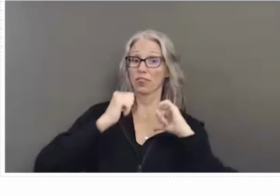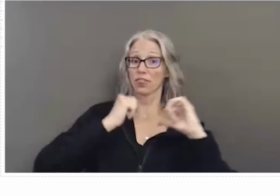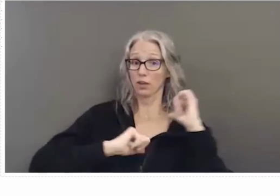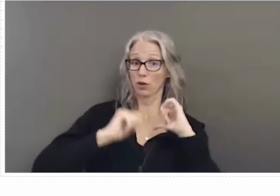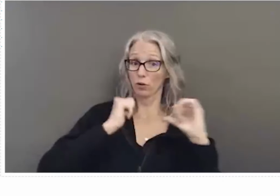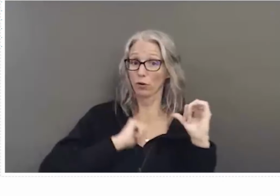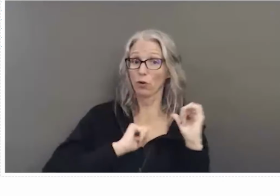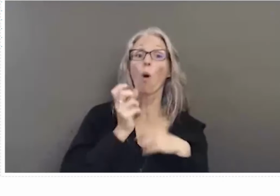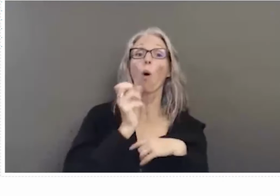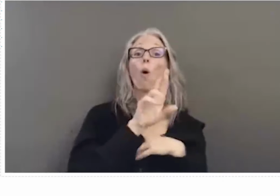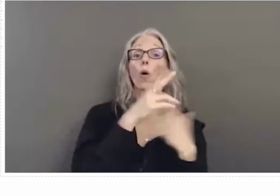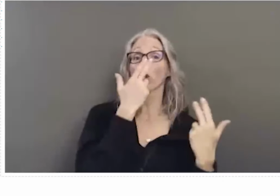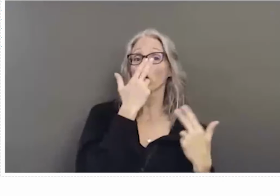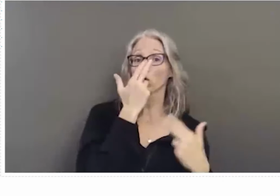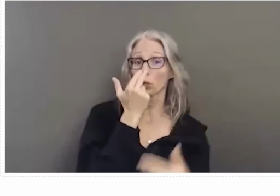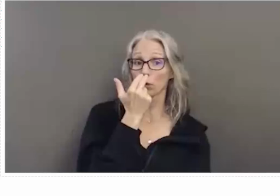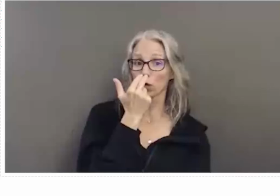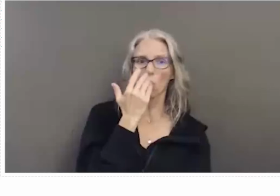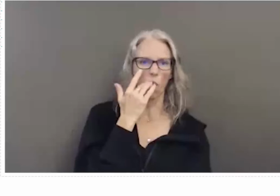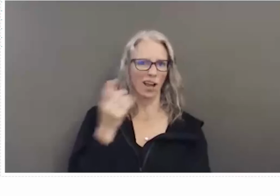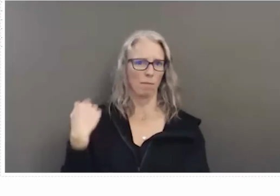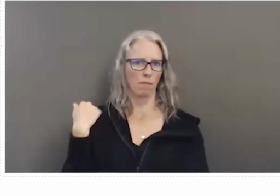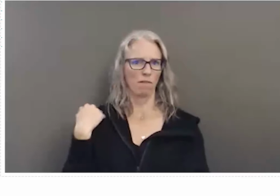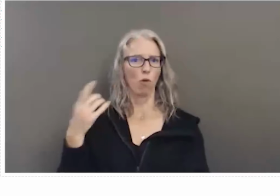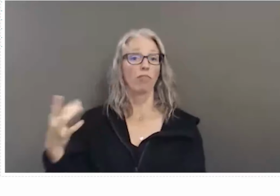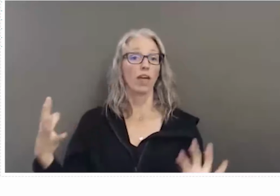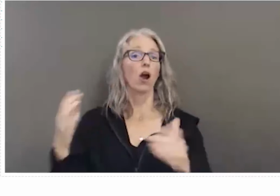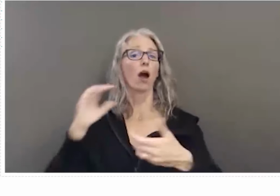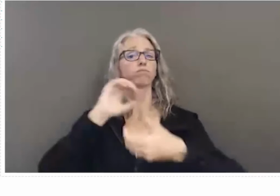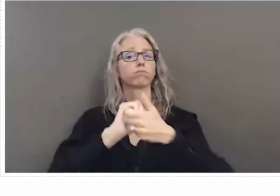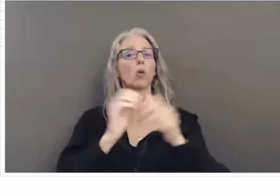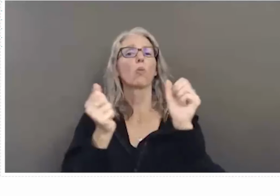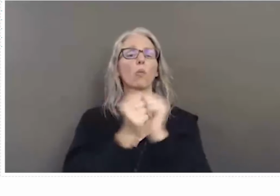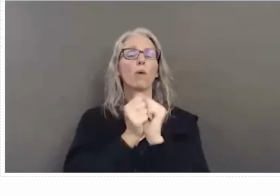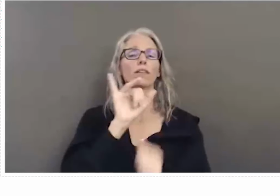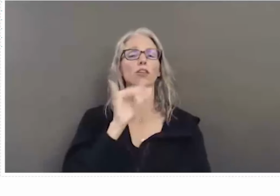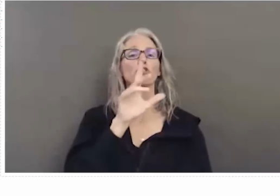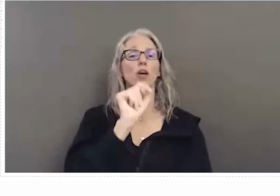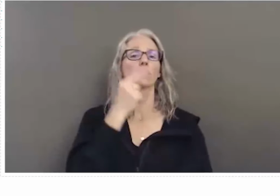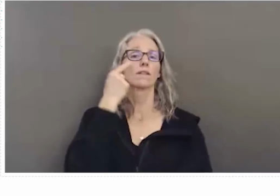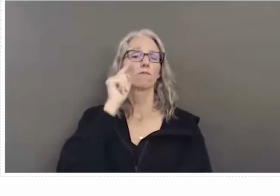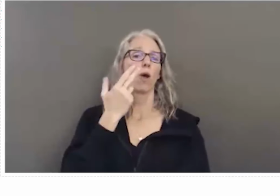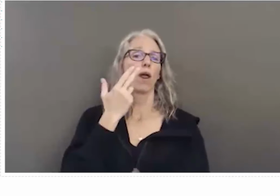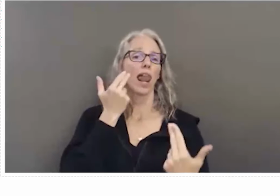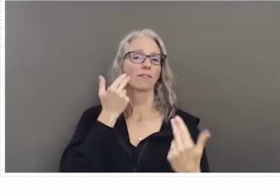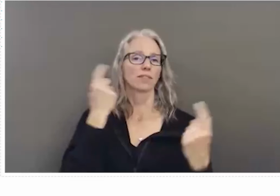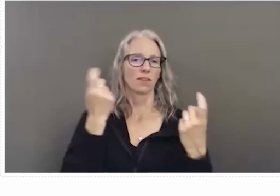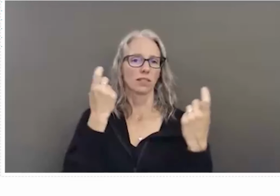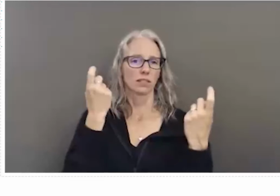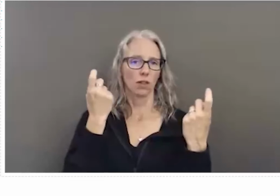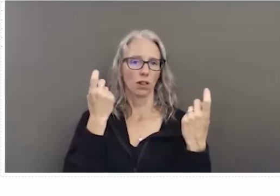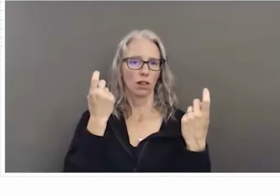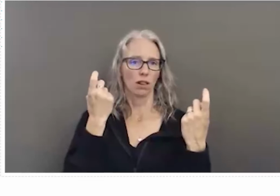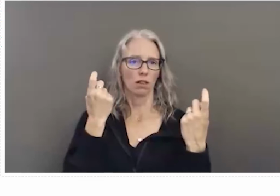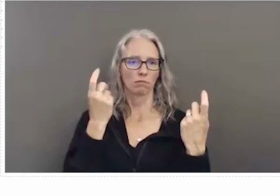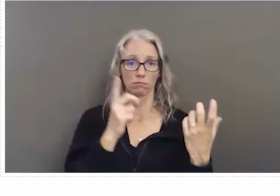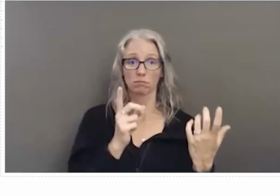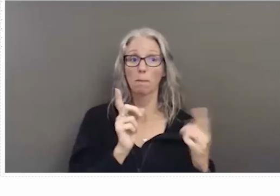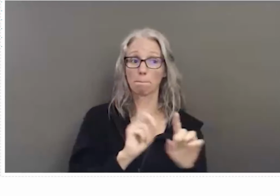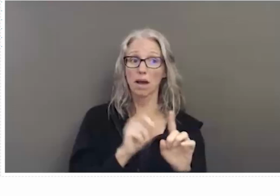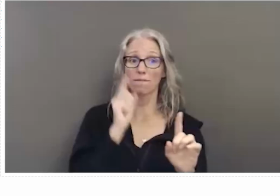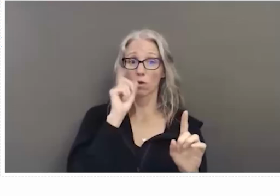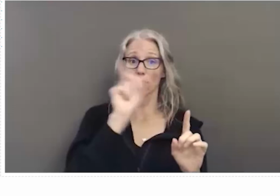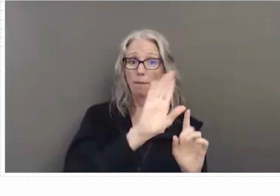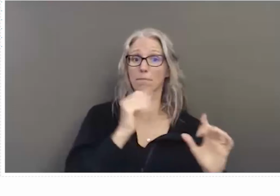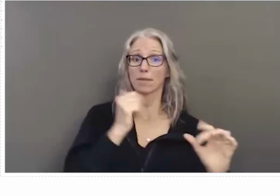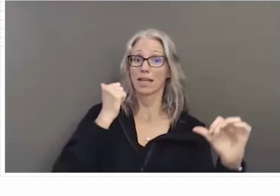festival, well, for them, fitted in the realm of anxiety because it was demonstrated that if you're exposed